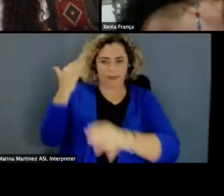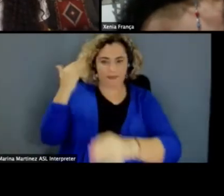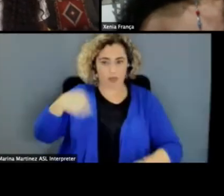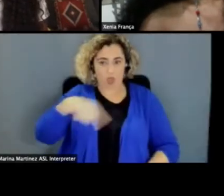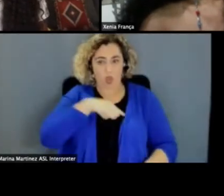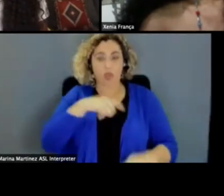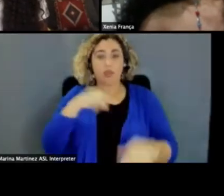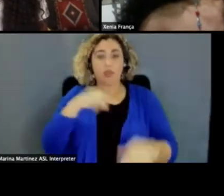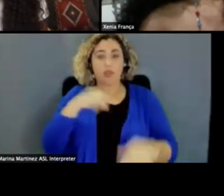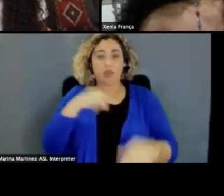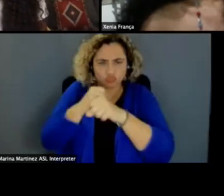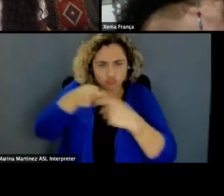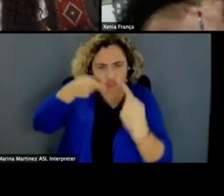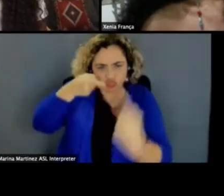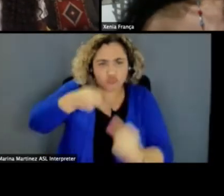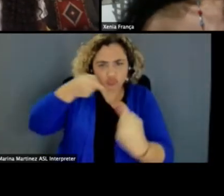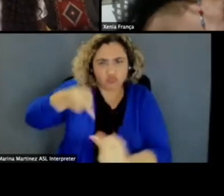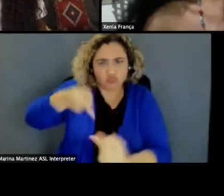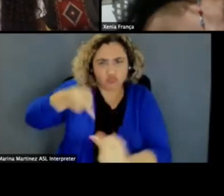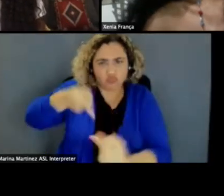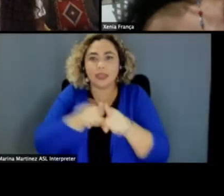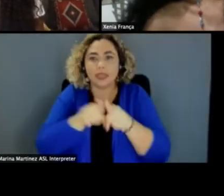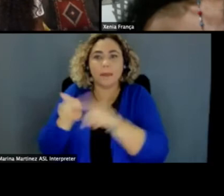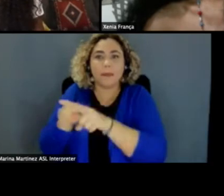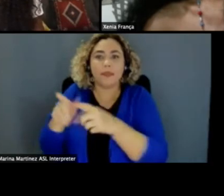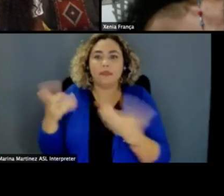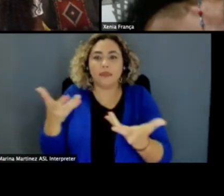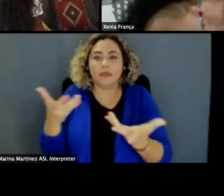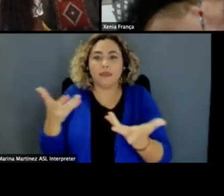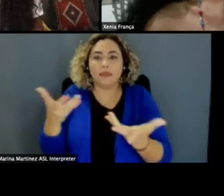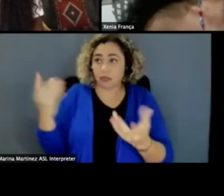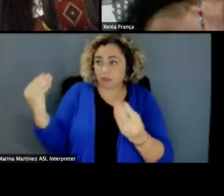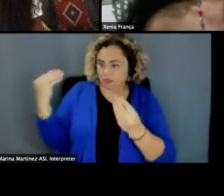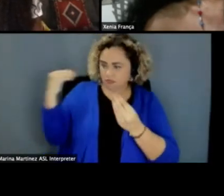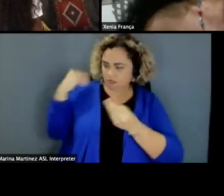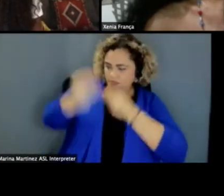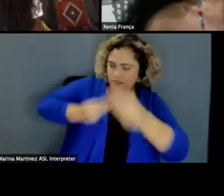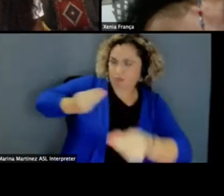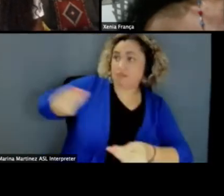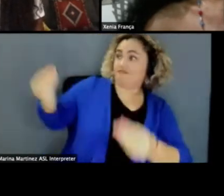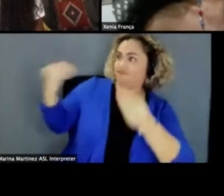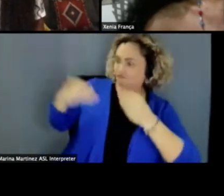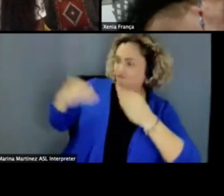struggle, and that all comes down through into us.